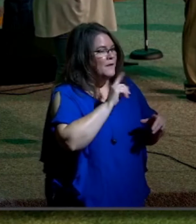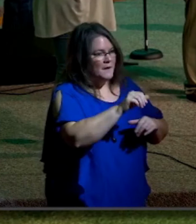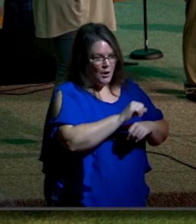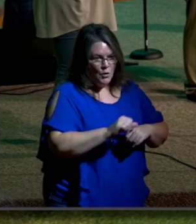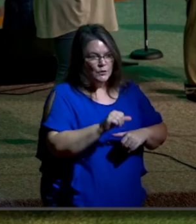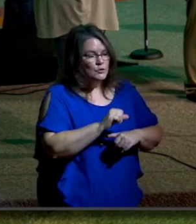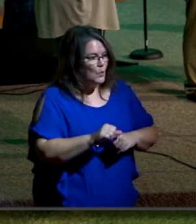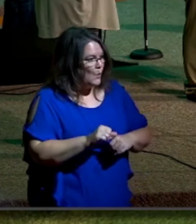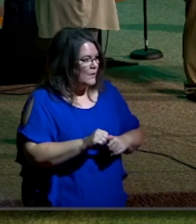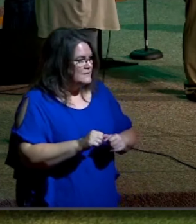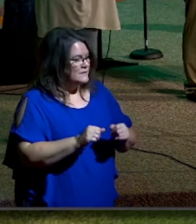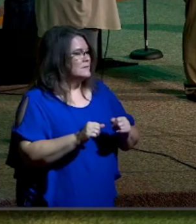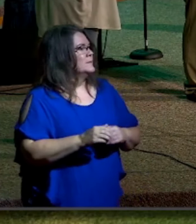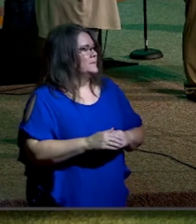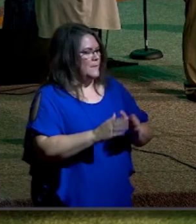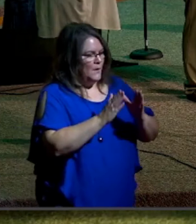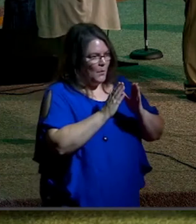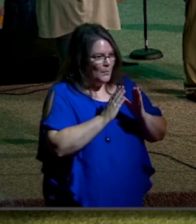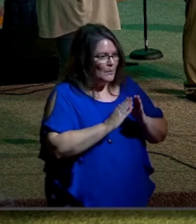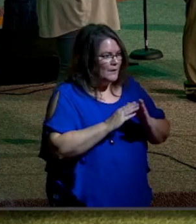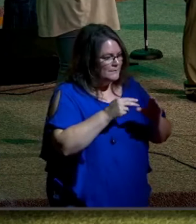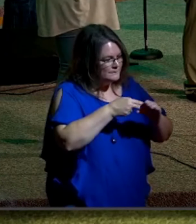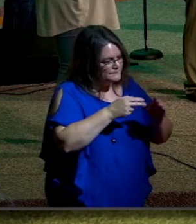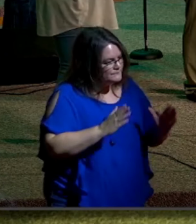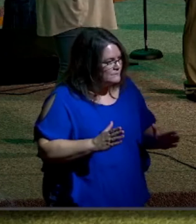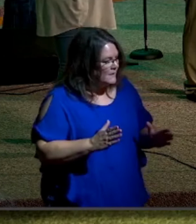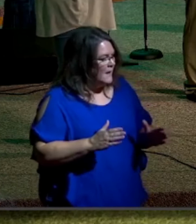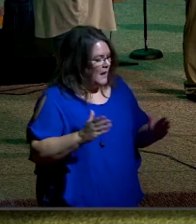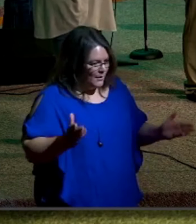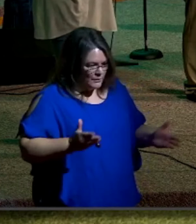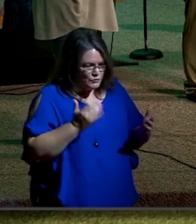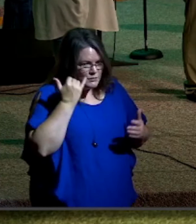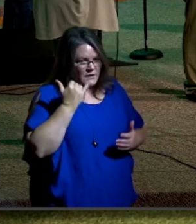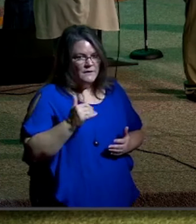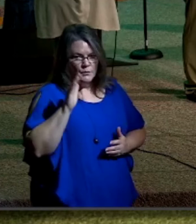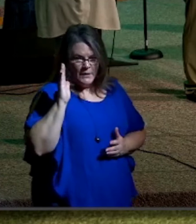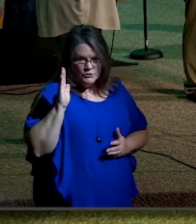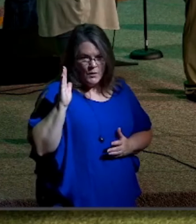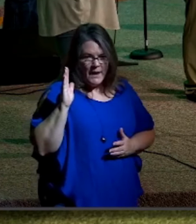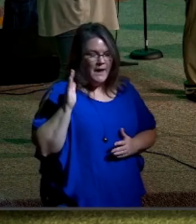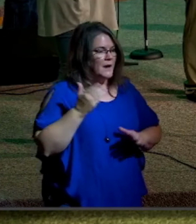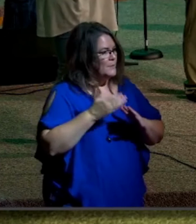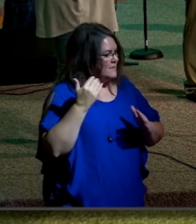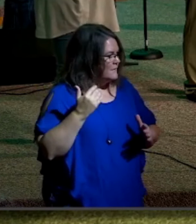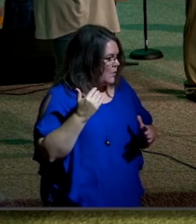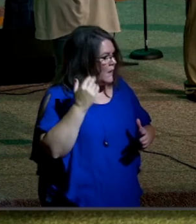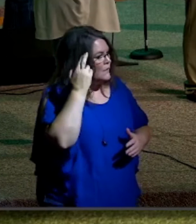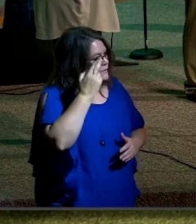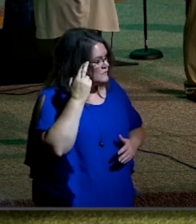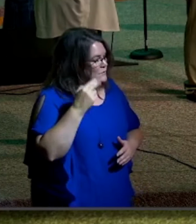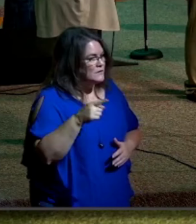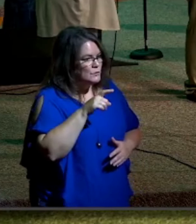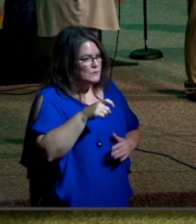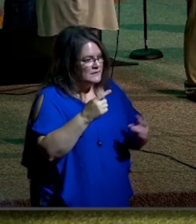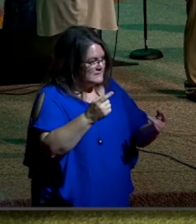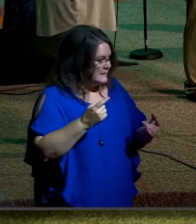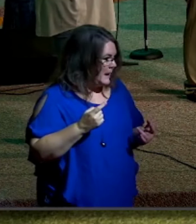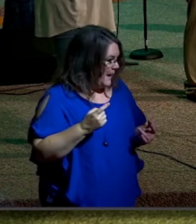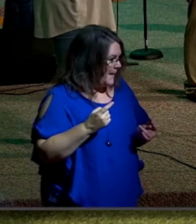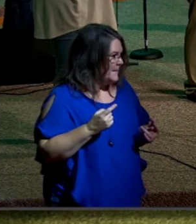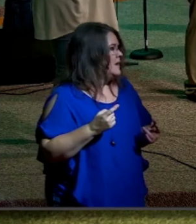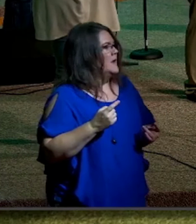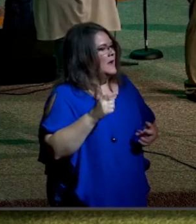prayer partners. And I want to encourage you, if you raise your hand, if there's a reason that you need to come forward, a reason for why you